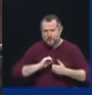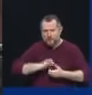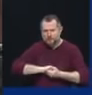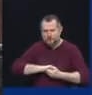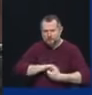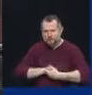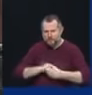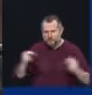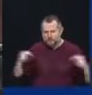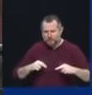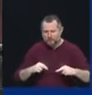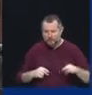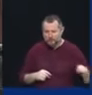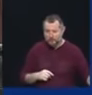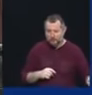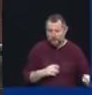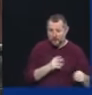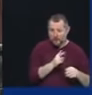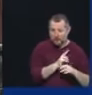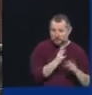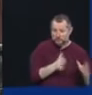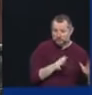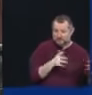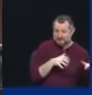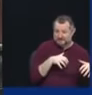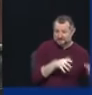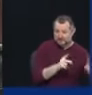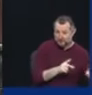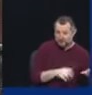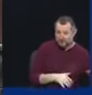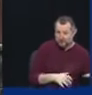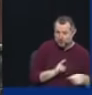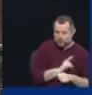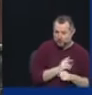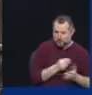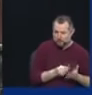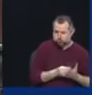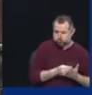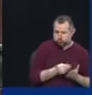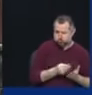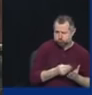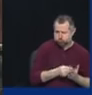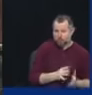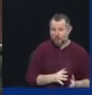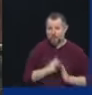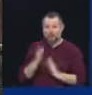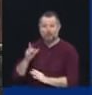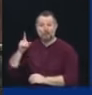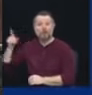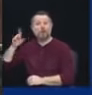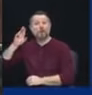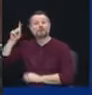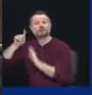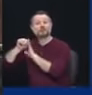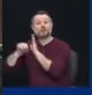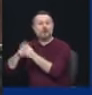great consuming public in New York City and the producing enterprise in upstate New